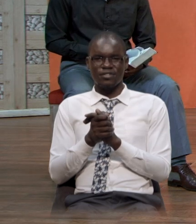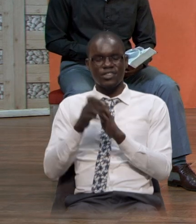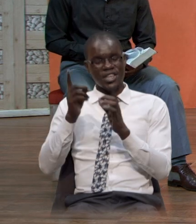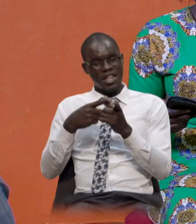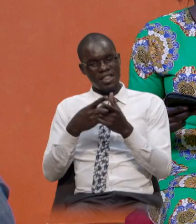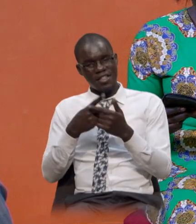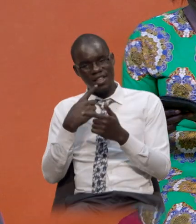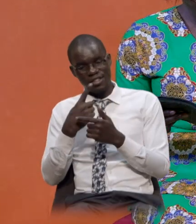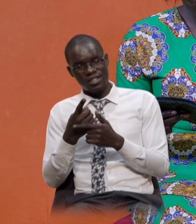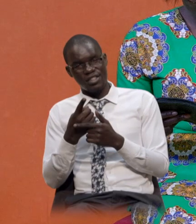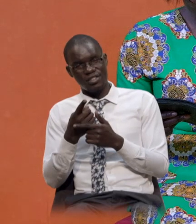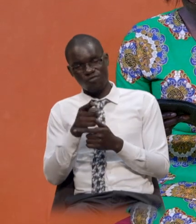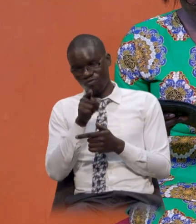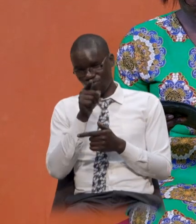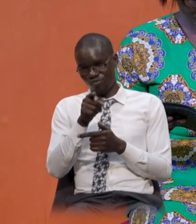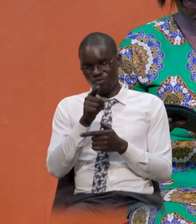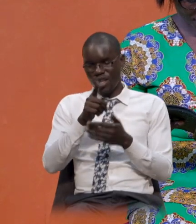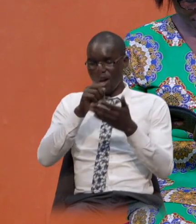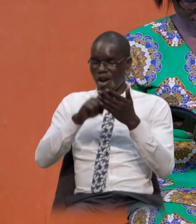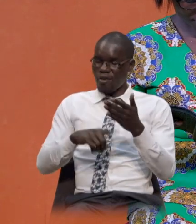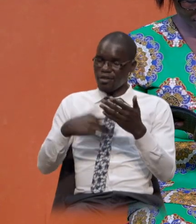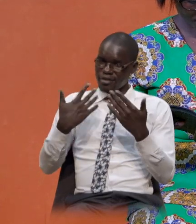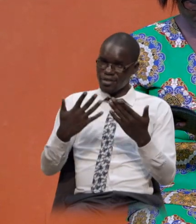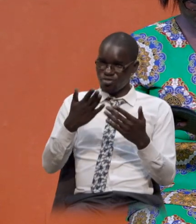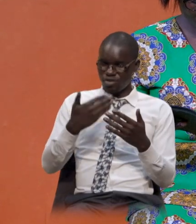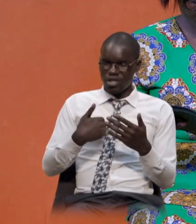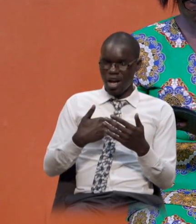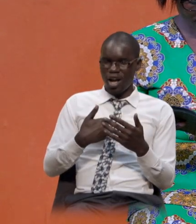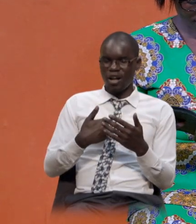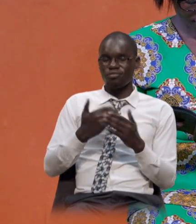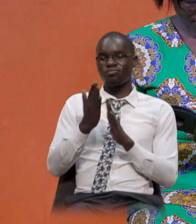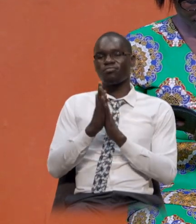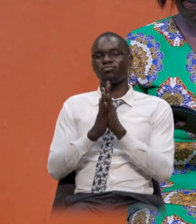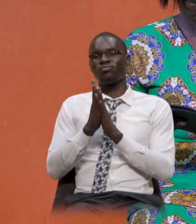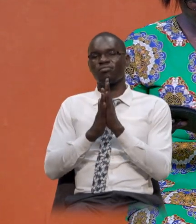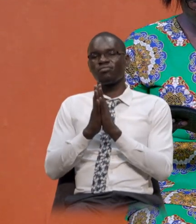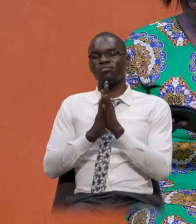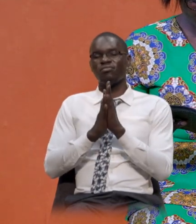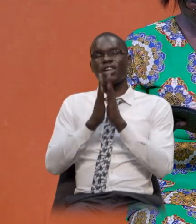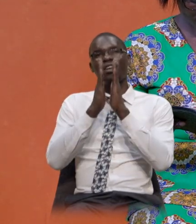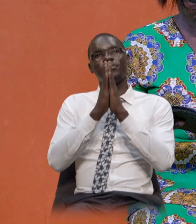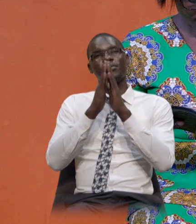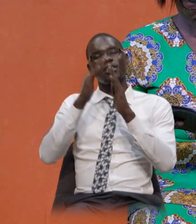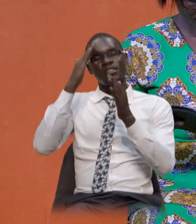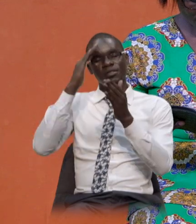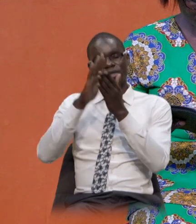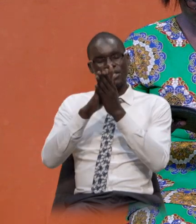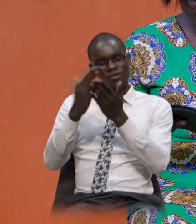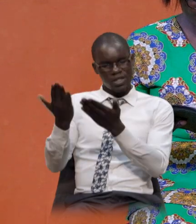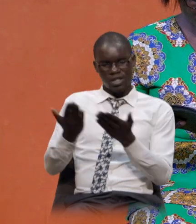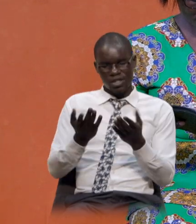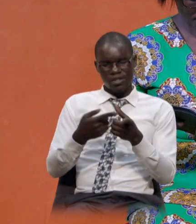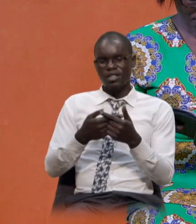Therefore I say unto you. What things soever ye desire when ye pray, believe that ye receive them and ye shall have